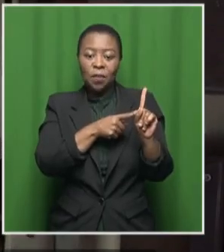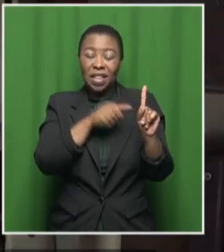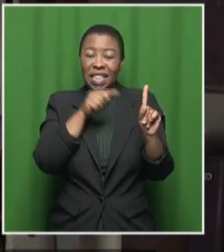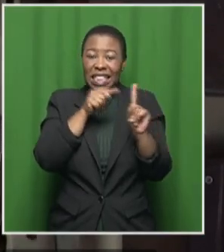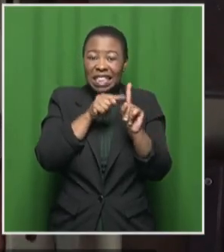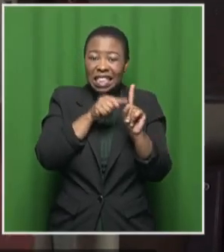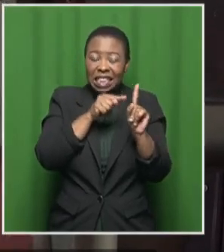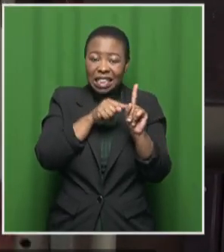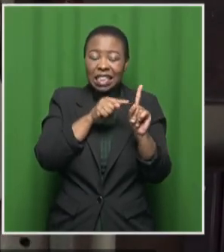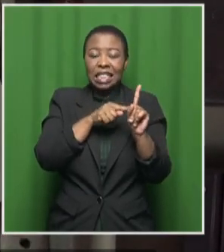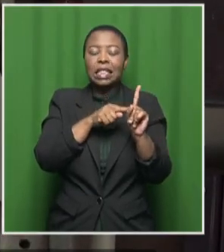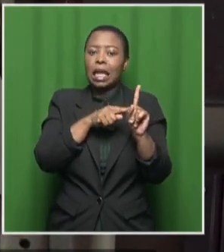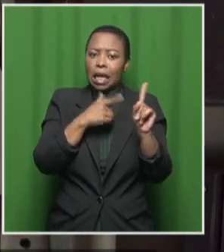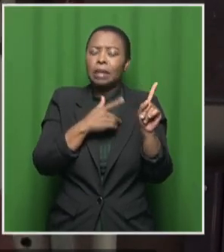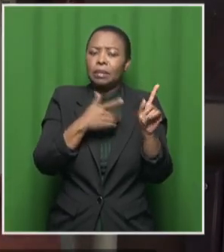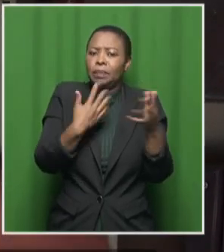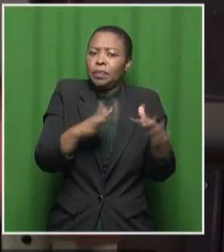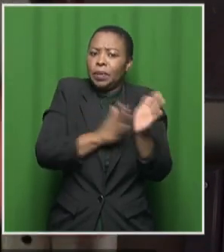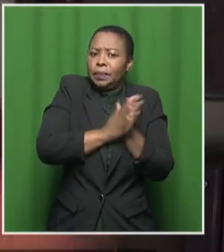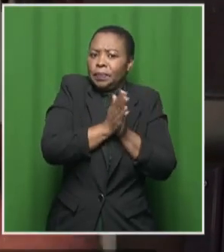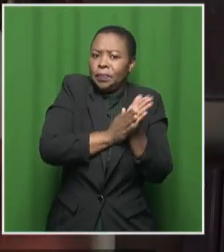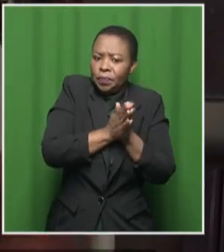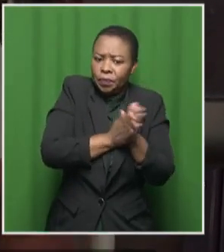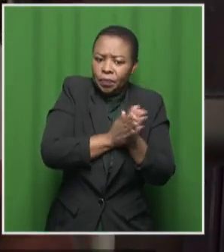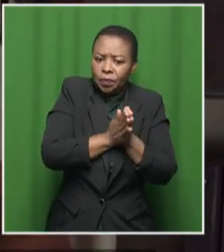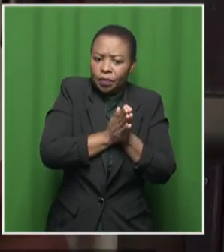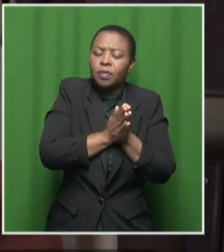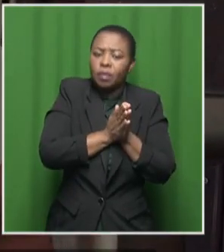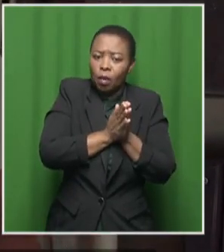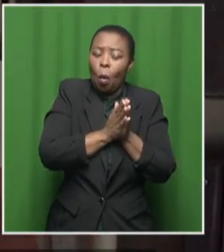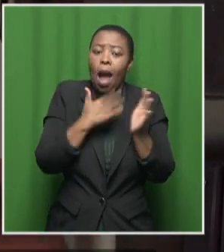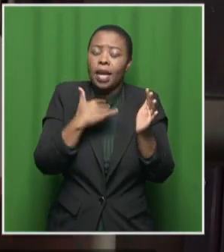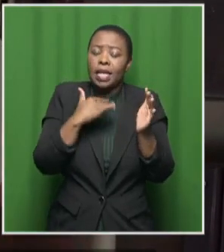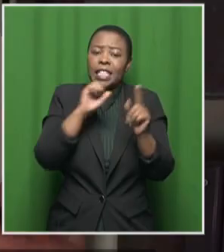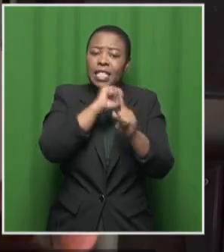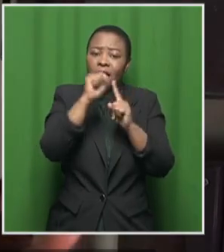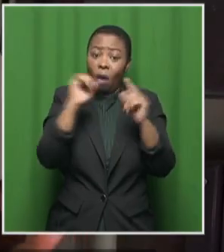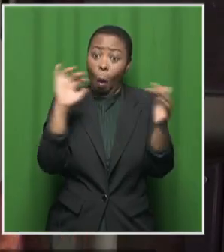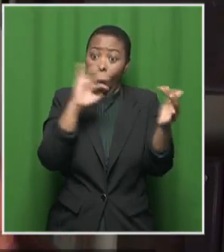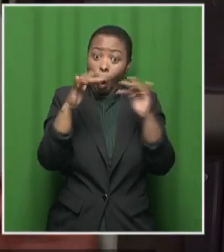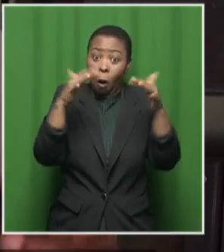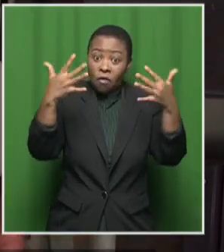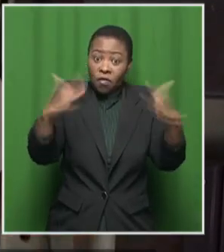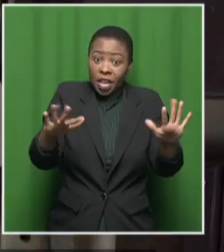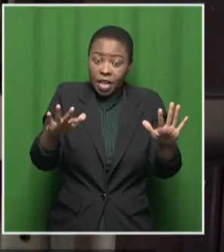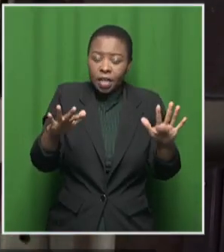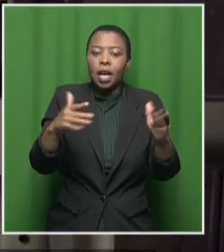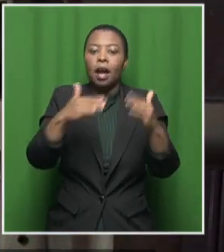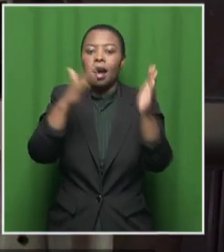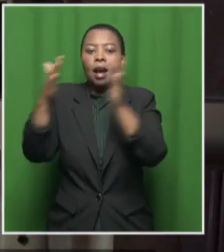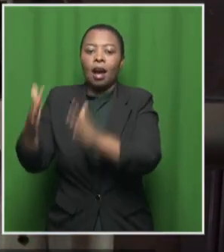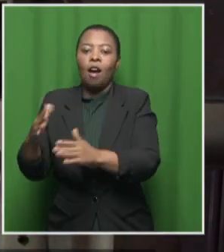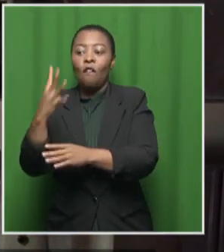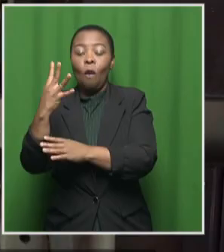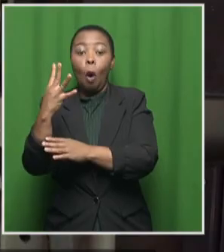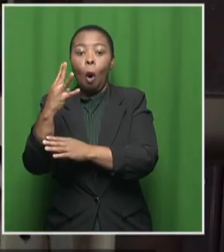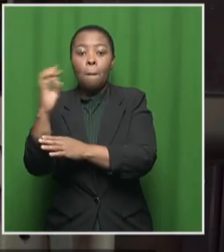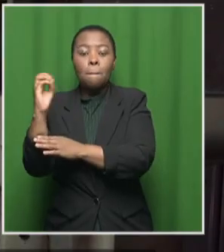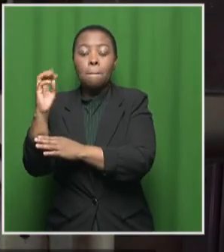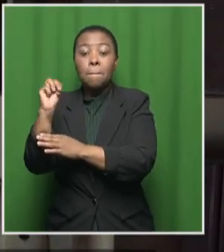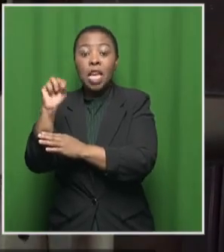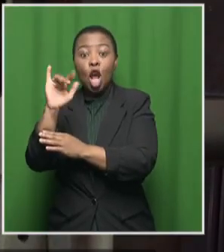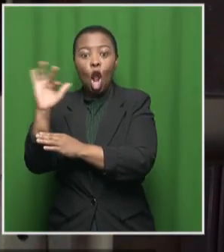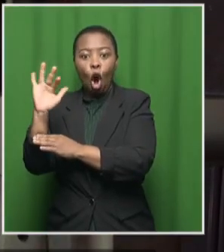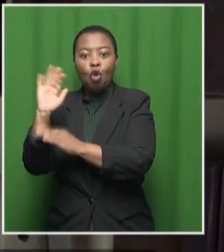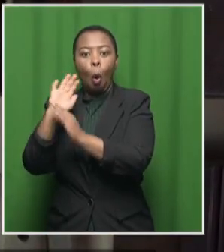so inspired that at the end of the Civil War, that over 4 million Black Americans now had access